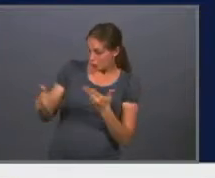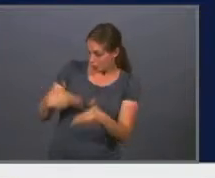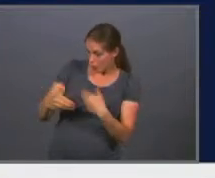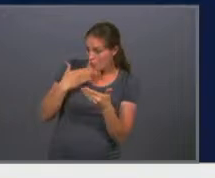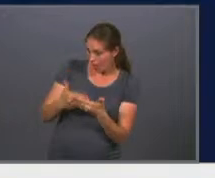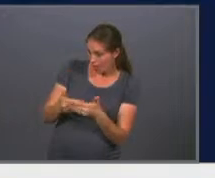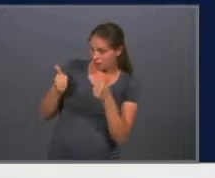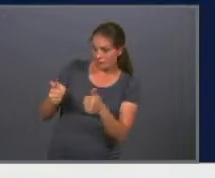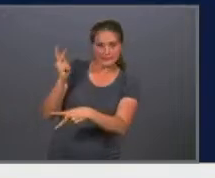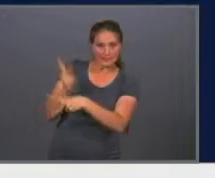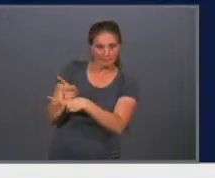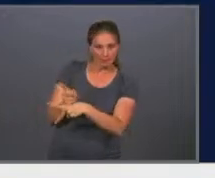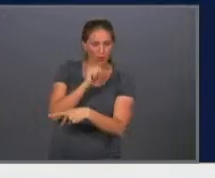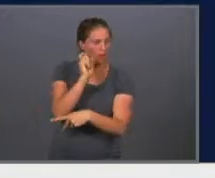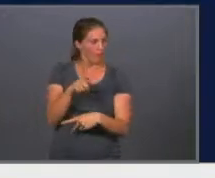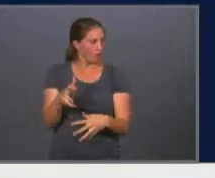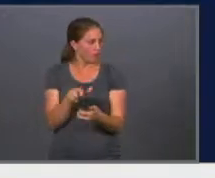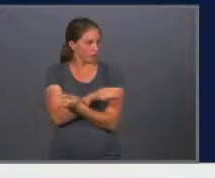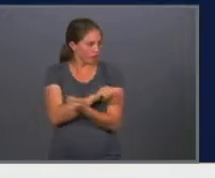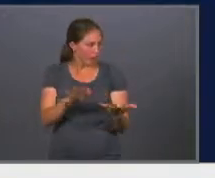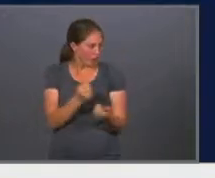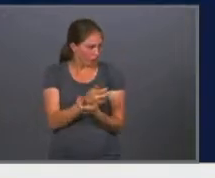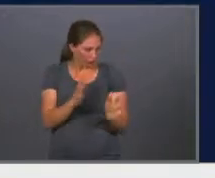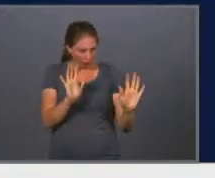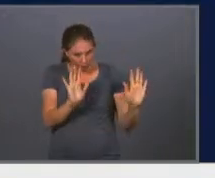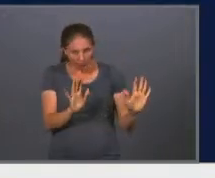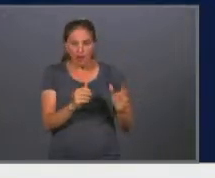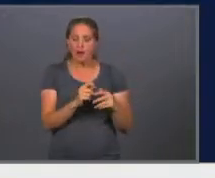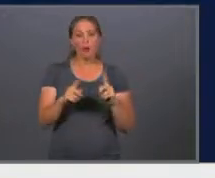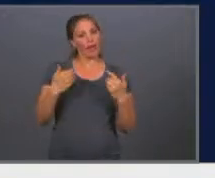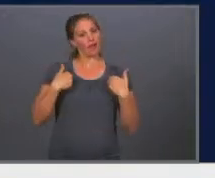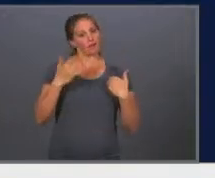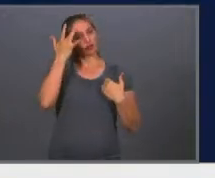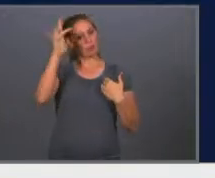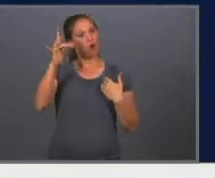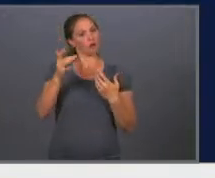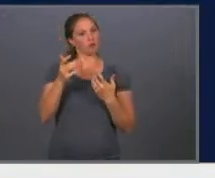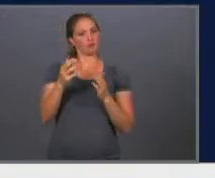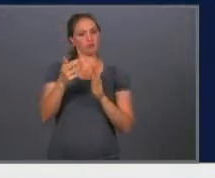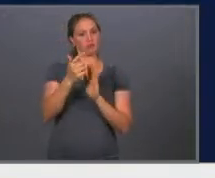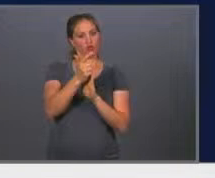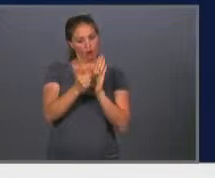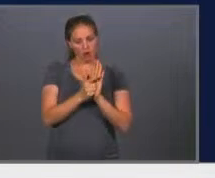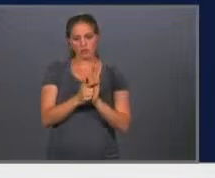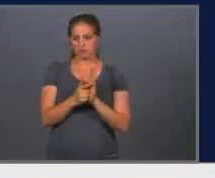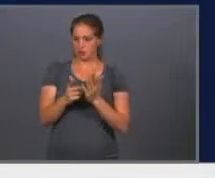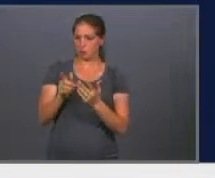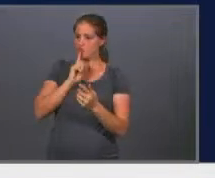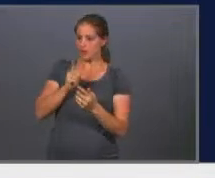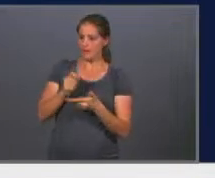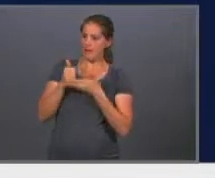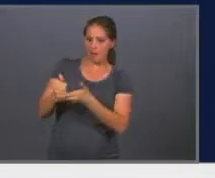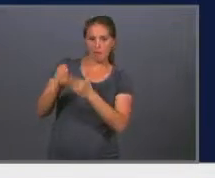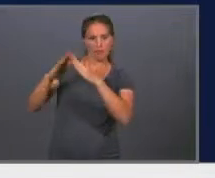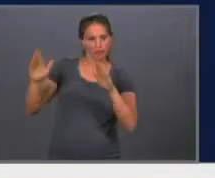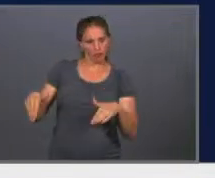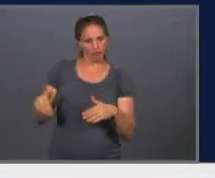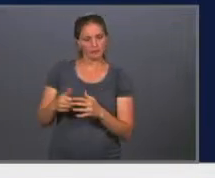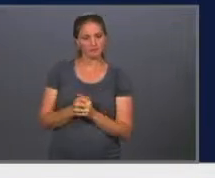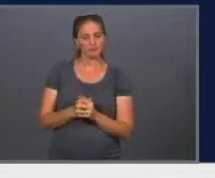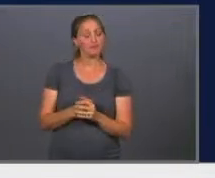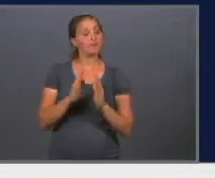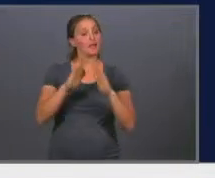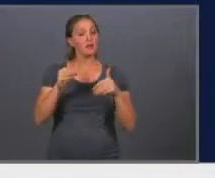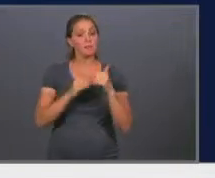direction. And we had very smart regulation that actually targeted some of the issues. So home building here, we require an